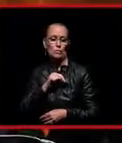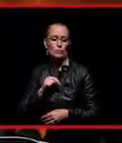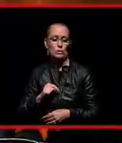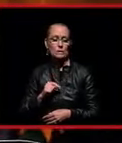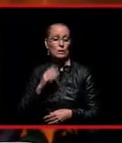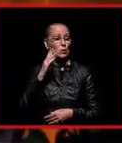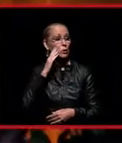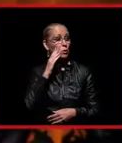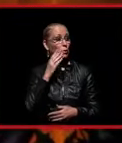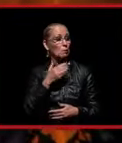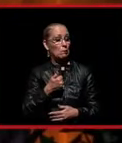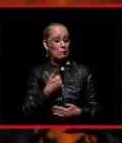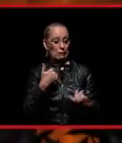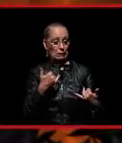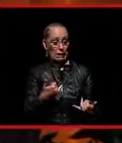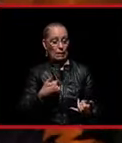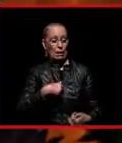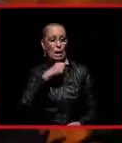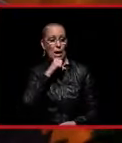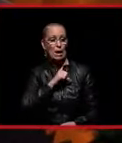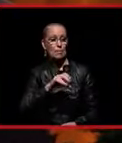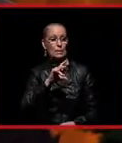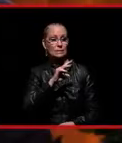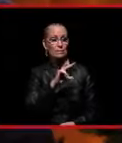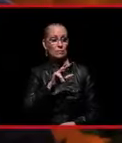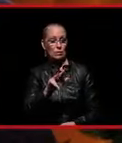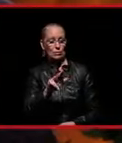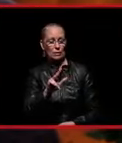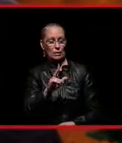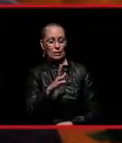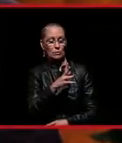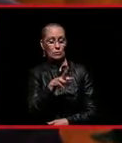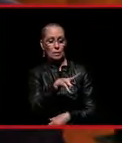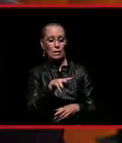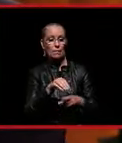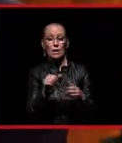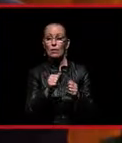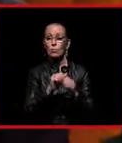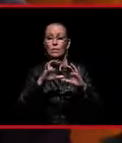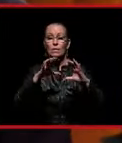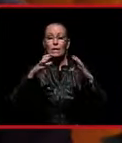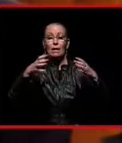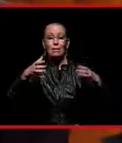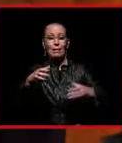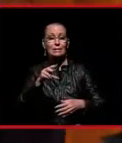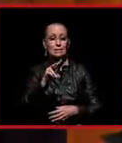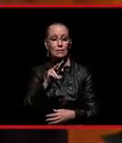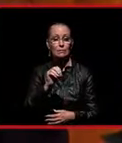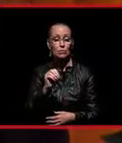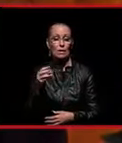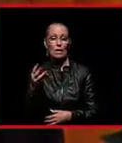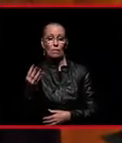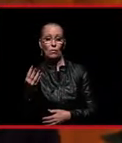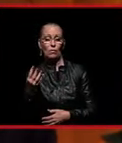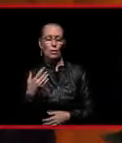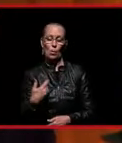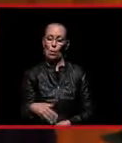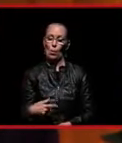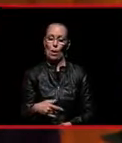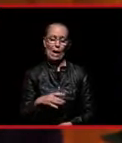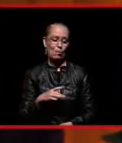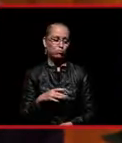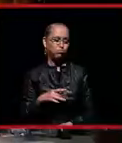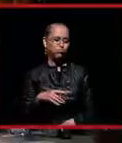73, to be part of the class of 2014 is pretty